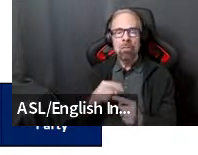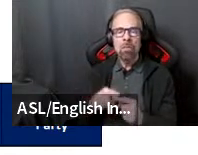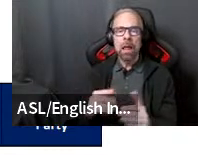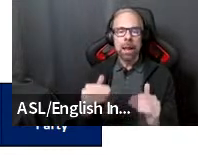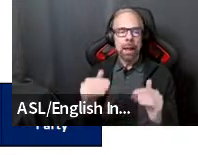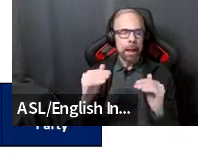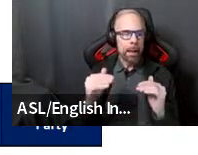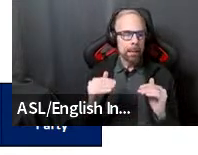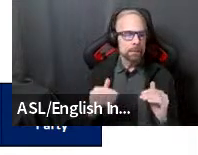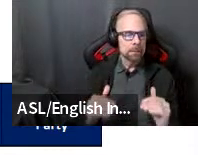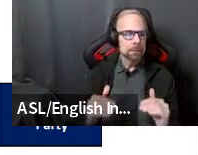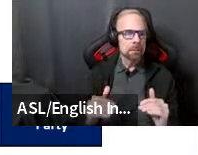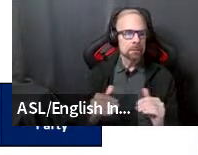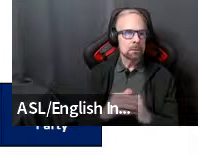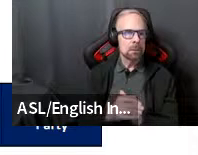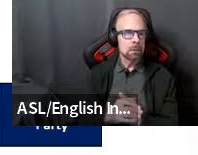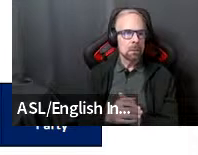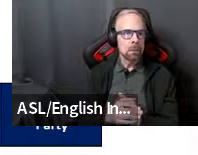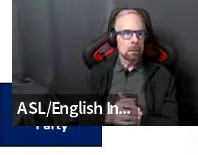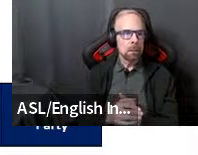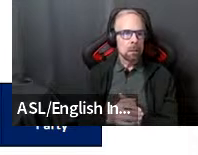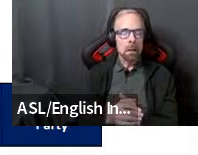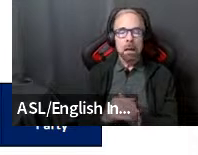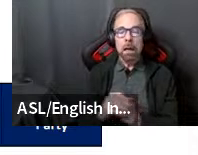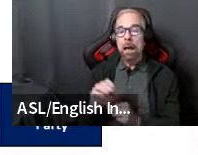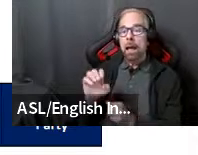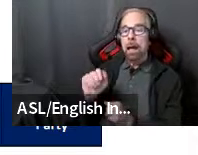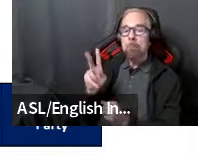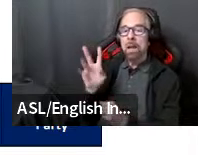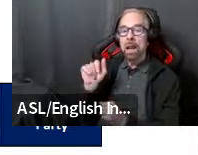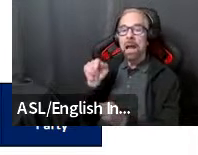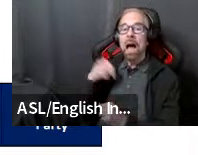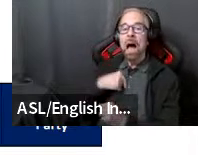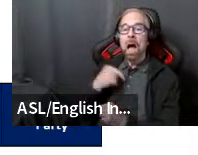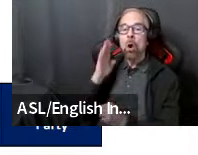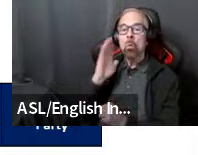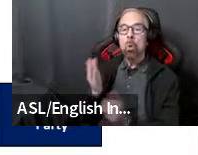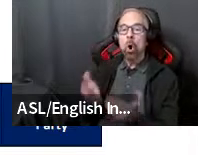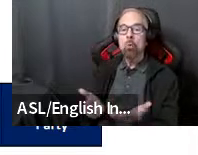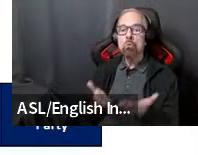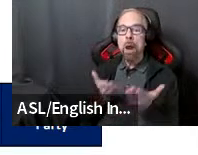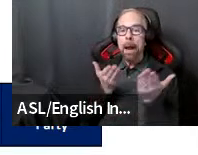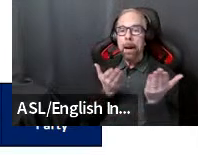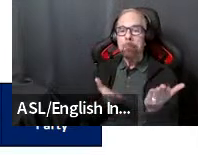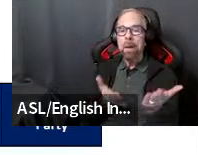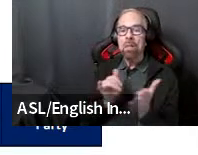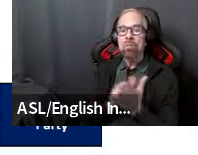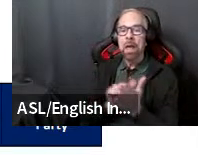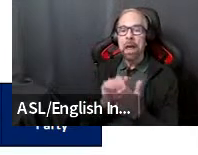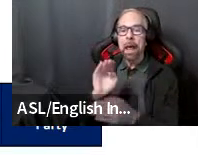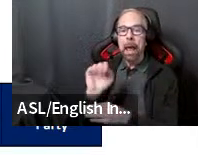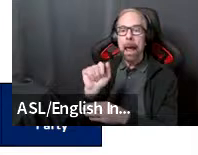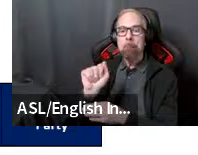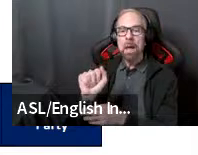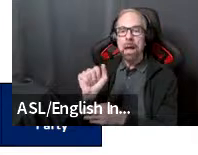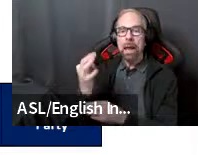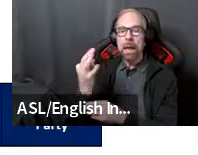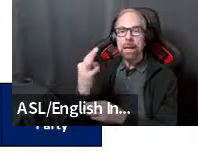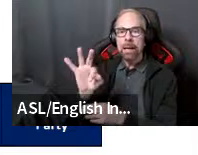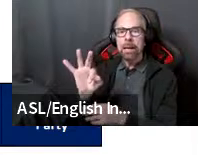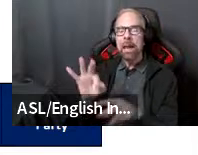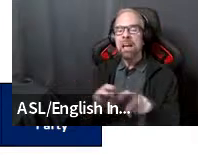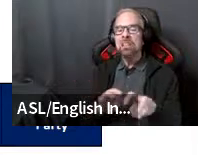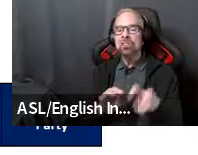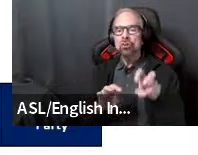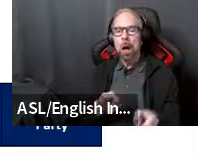benefit. Okay, great. So Emily, I'm gonna actually recommend that you go from MA 19, then to MA